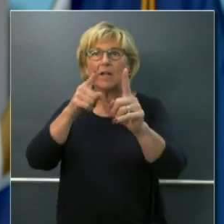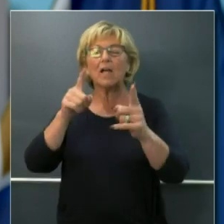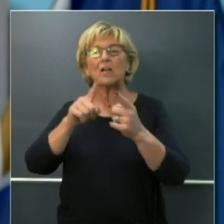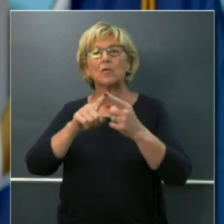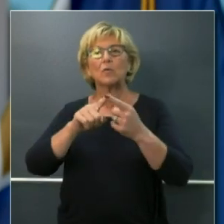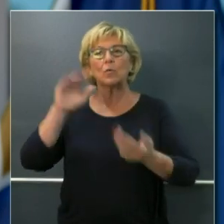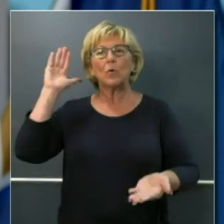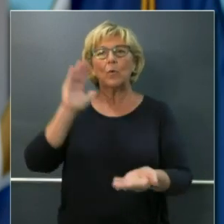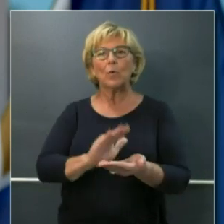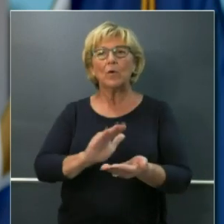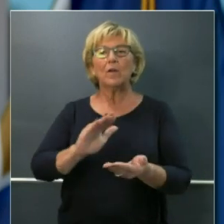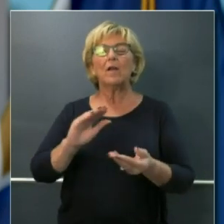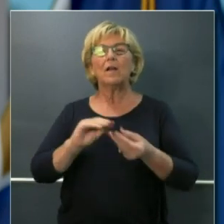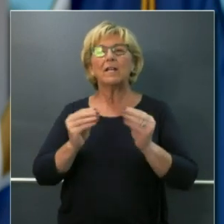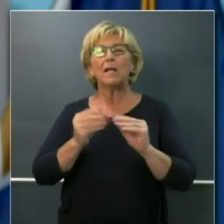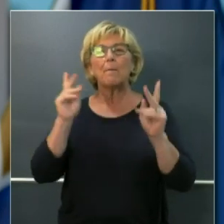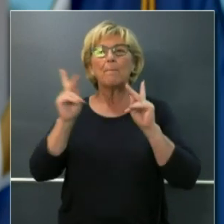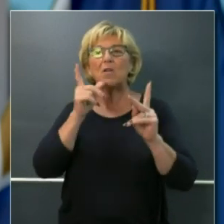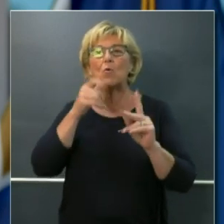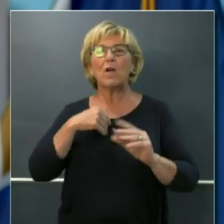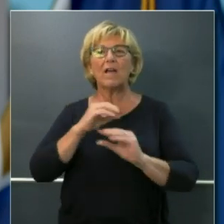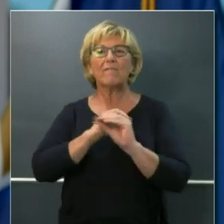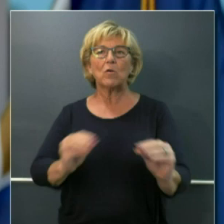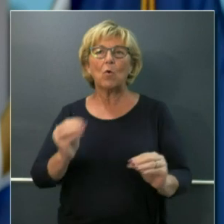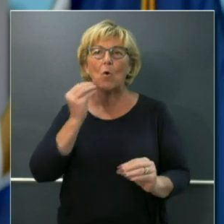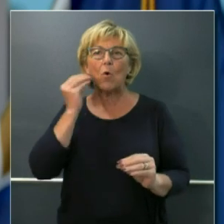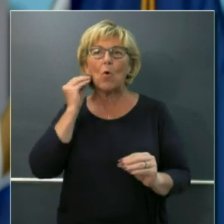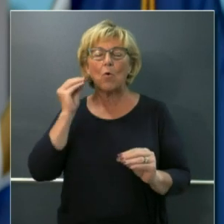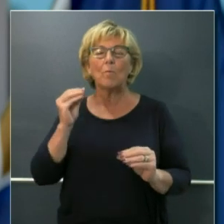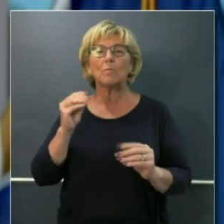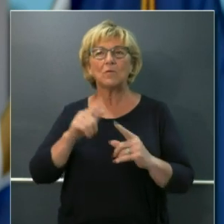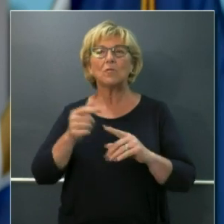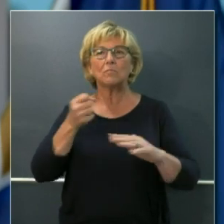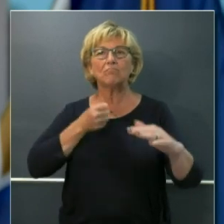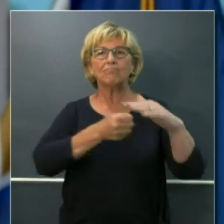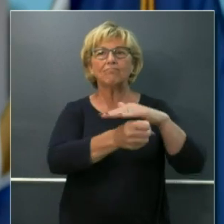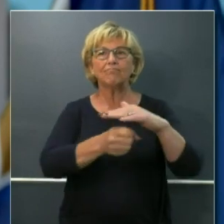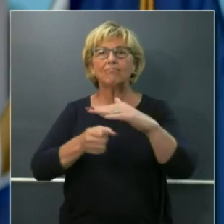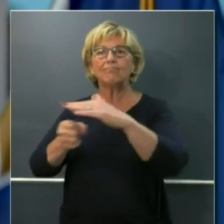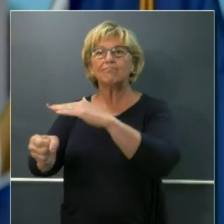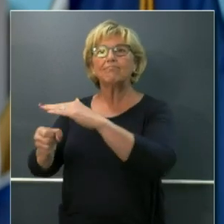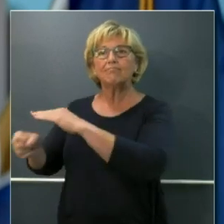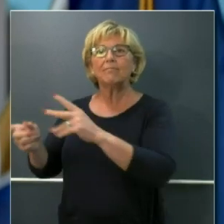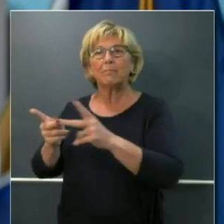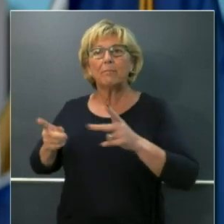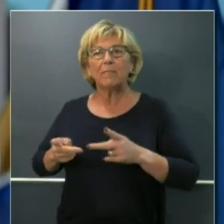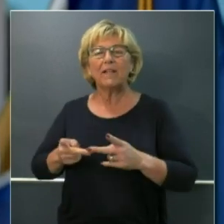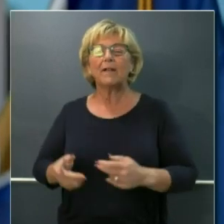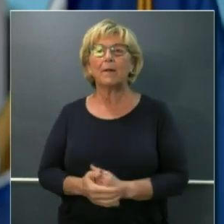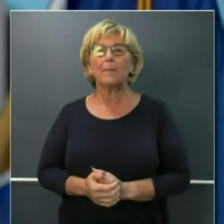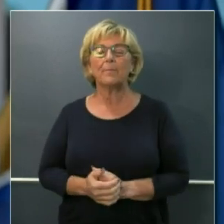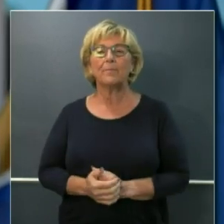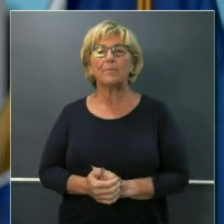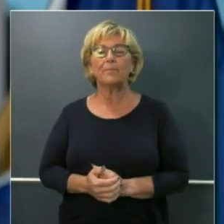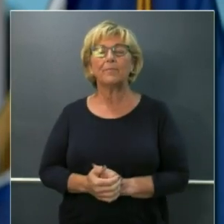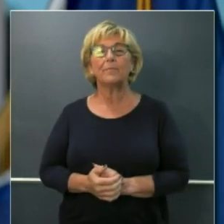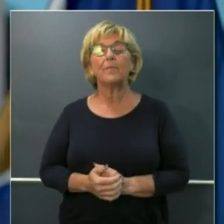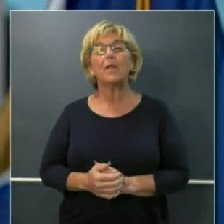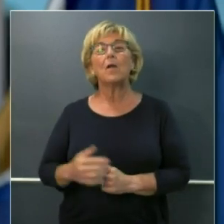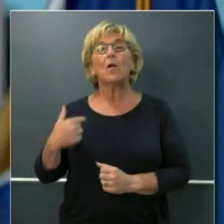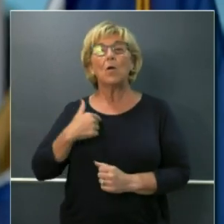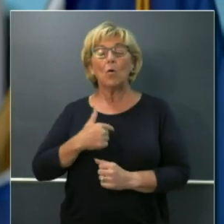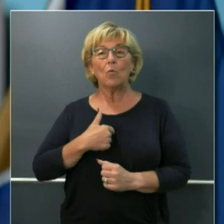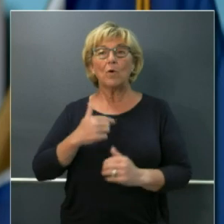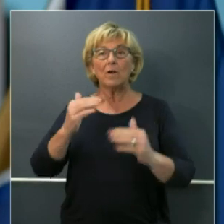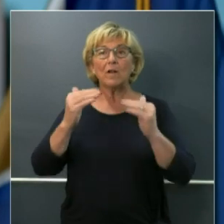just one we have consistently highlighted in that space. We are doing more as well on another indicator, and that's obviously